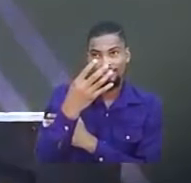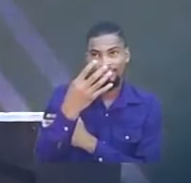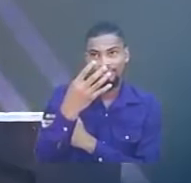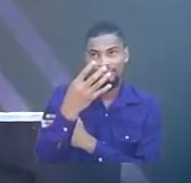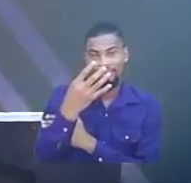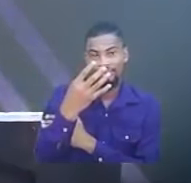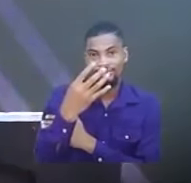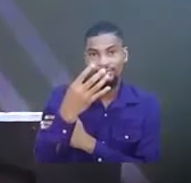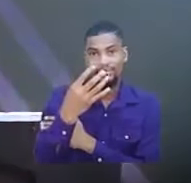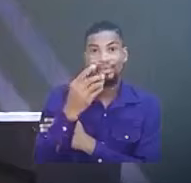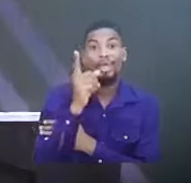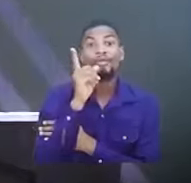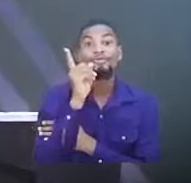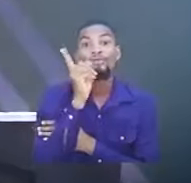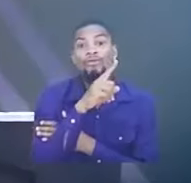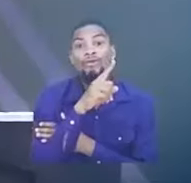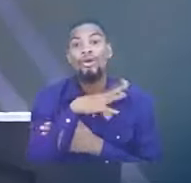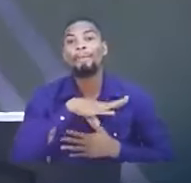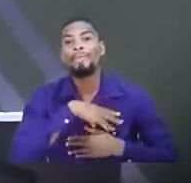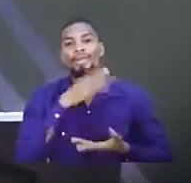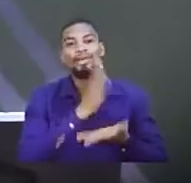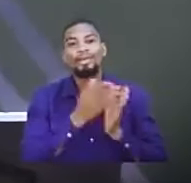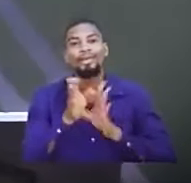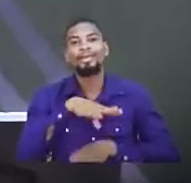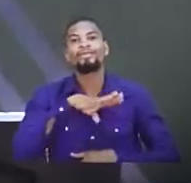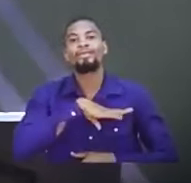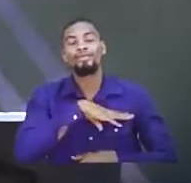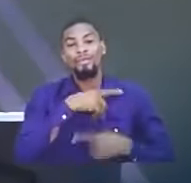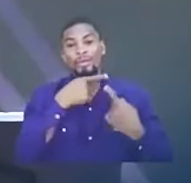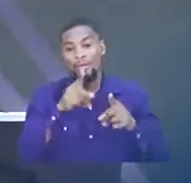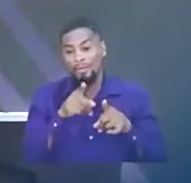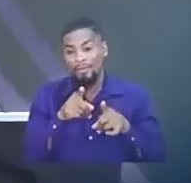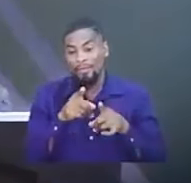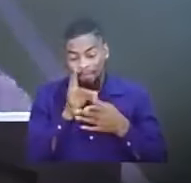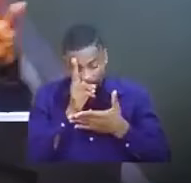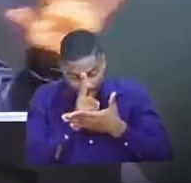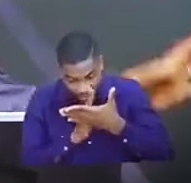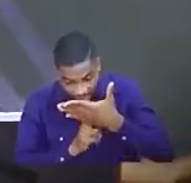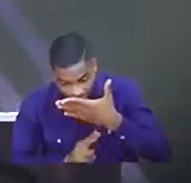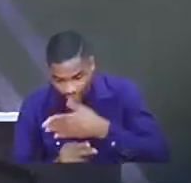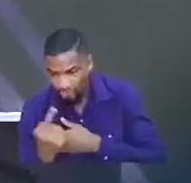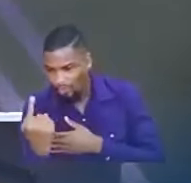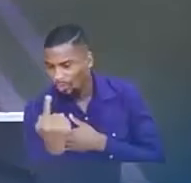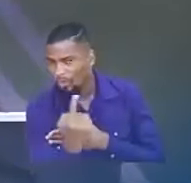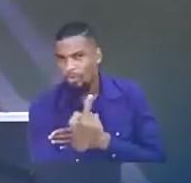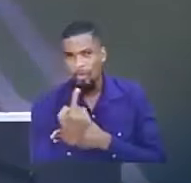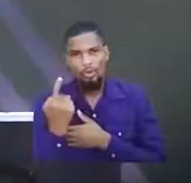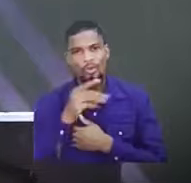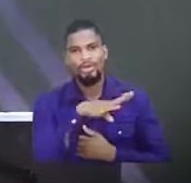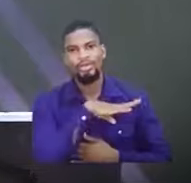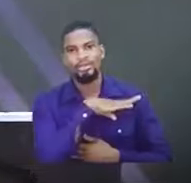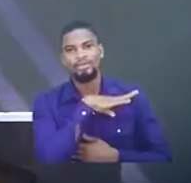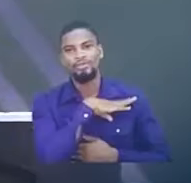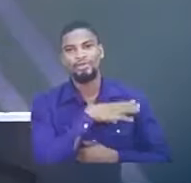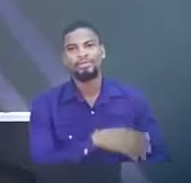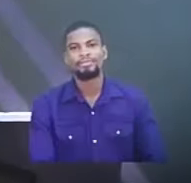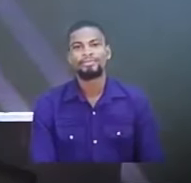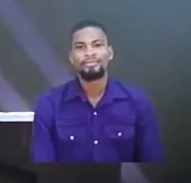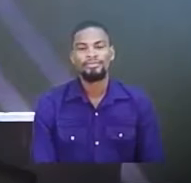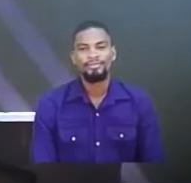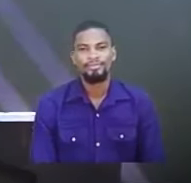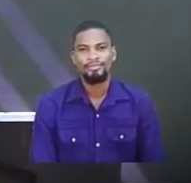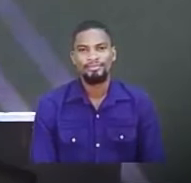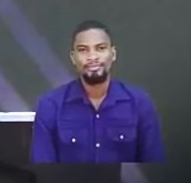is never filled, but the desire of the diligent are fully satisfied.